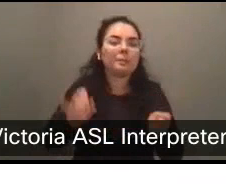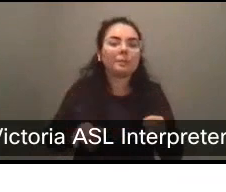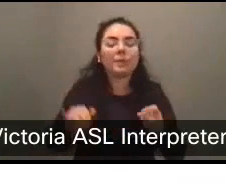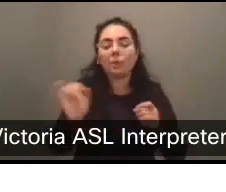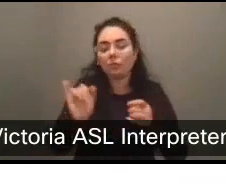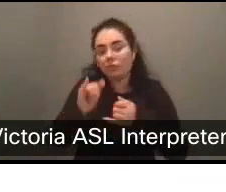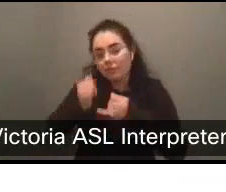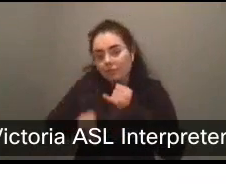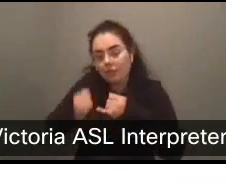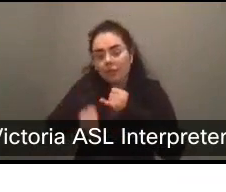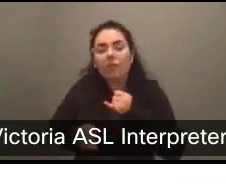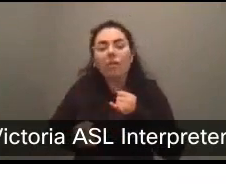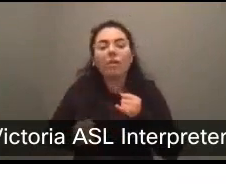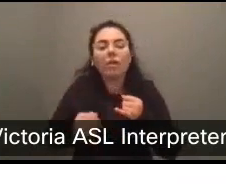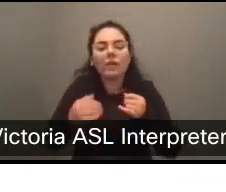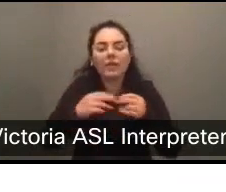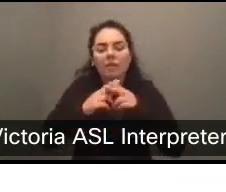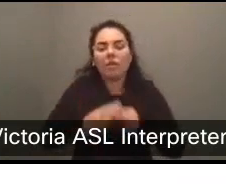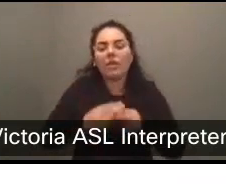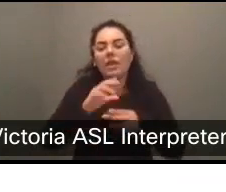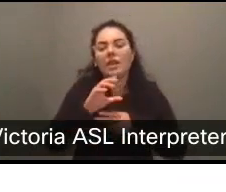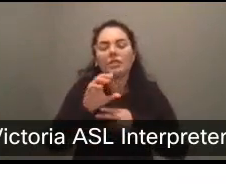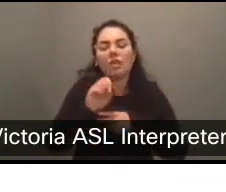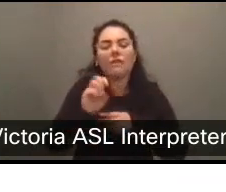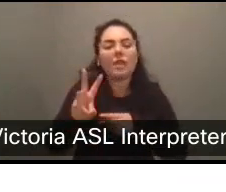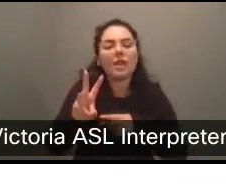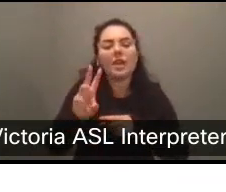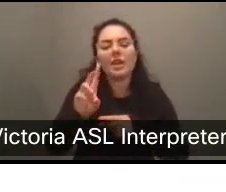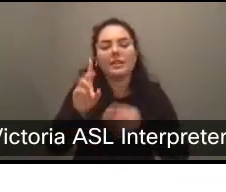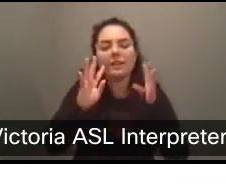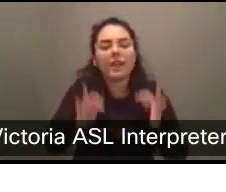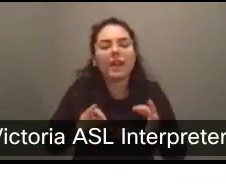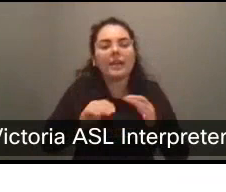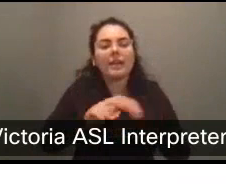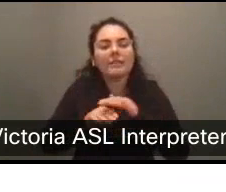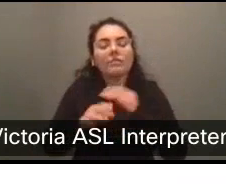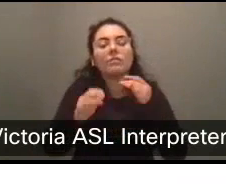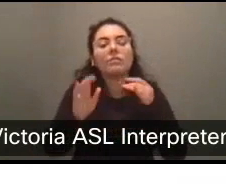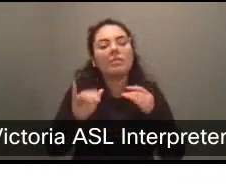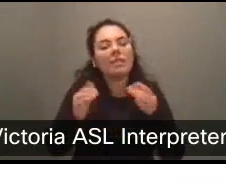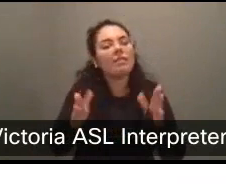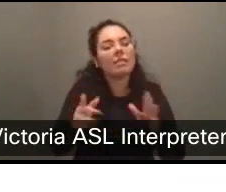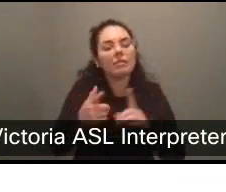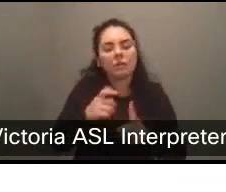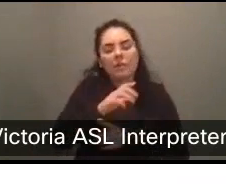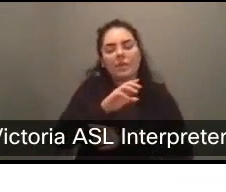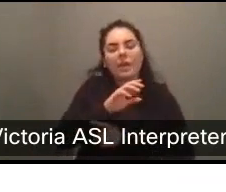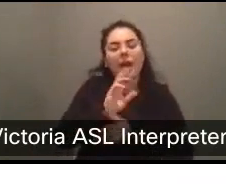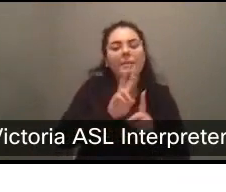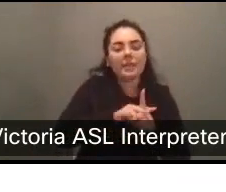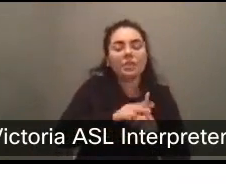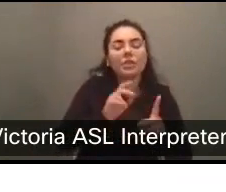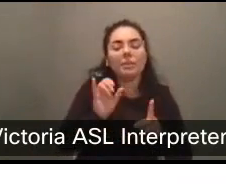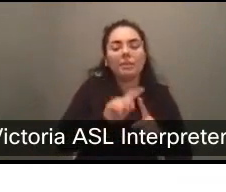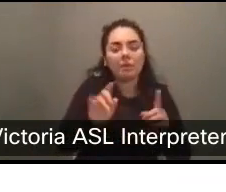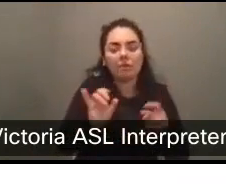is what they call software-defined access. So that allows us now, as well as from the application, but then from now